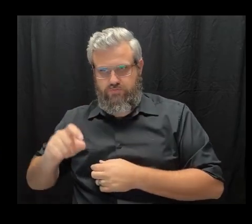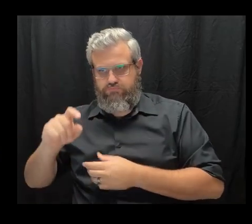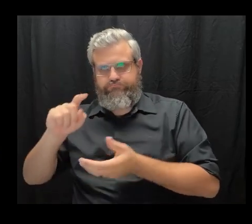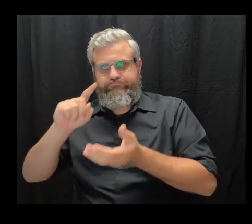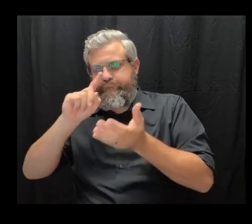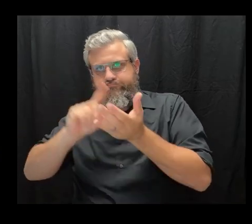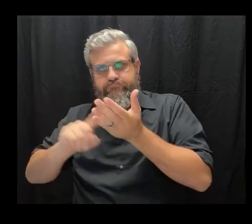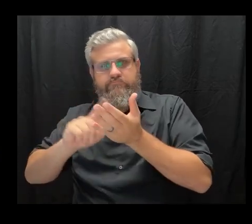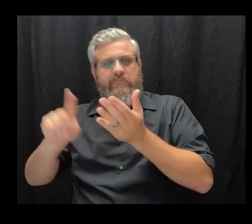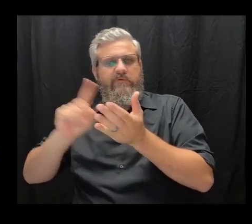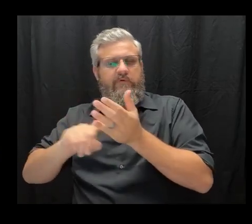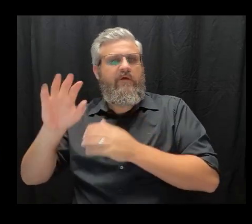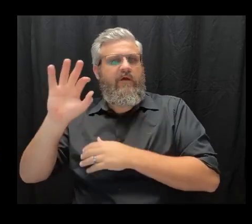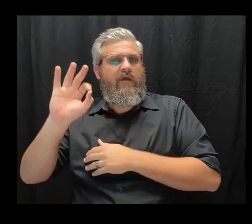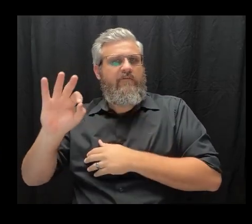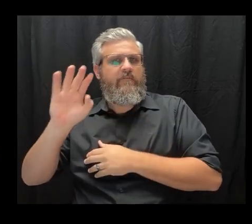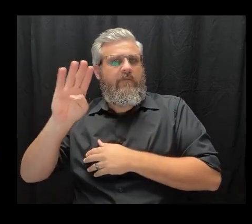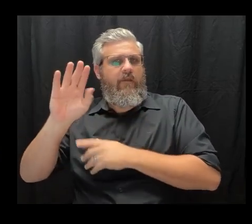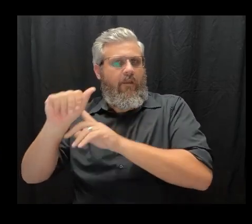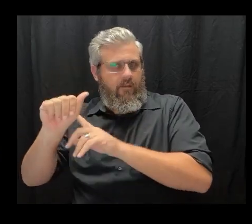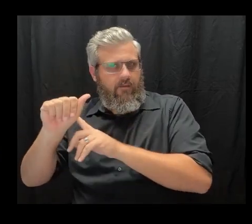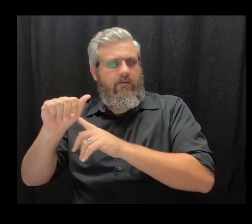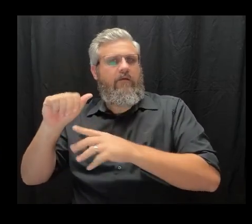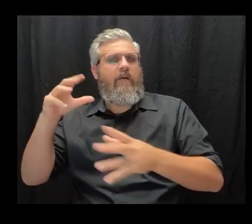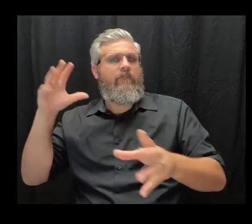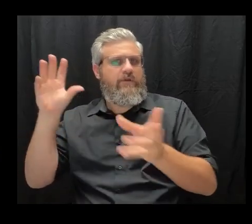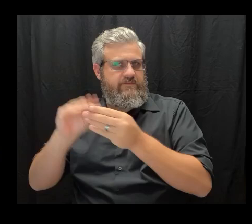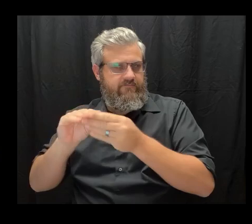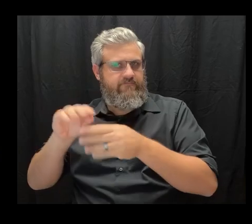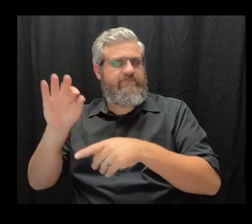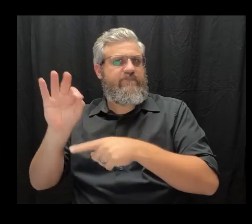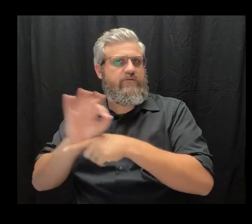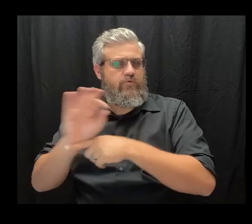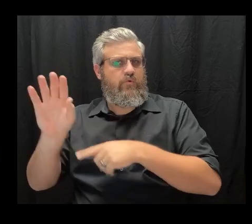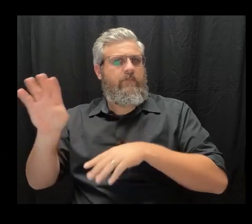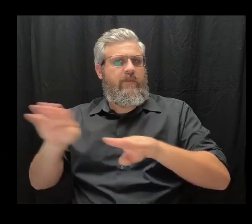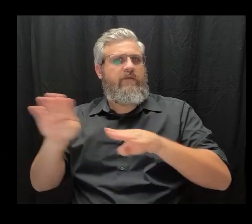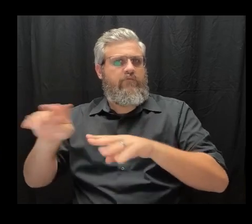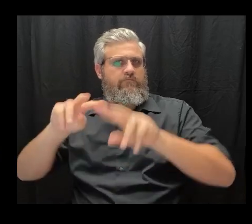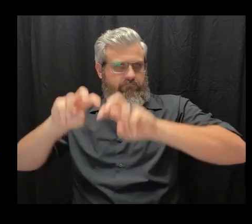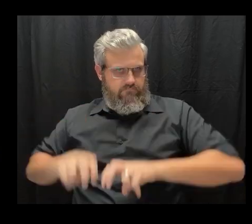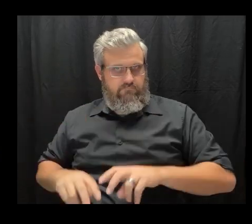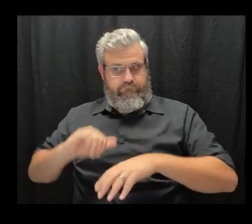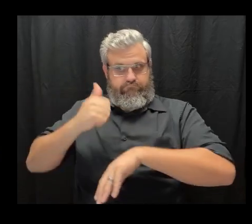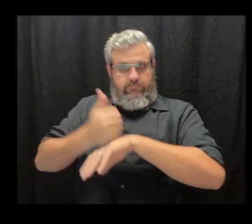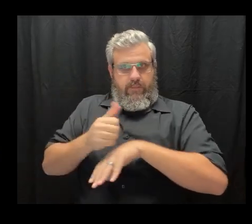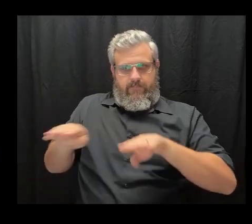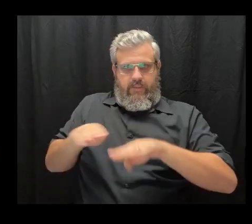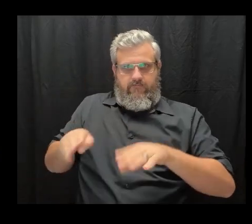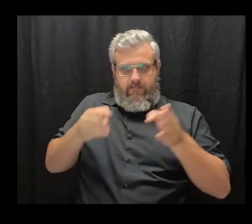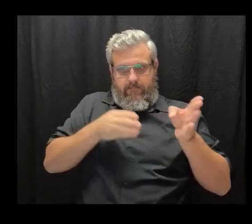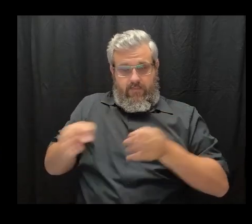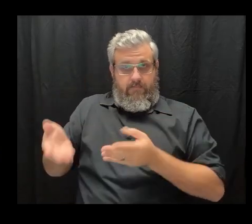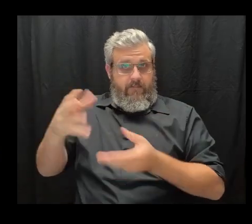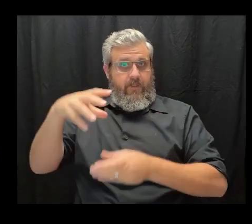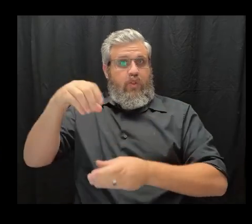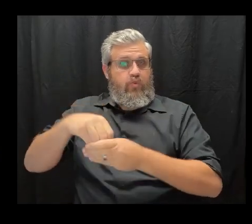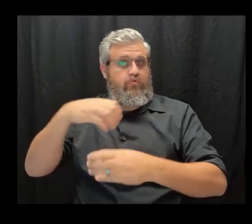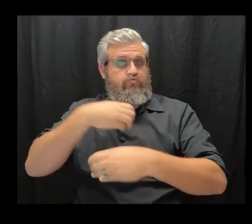assessments, or FBAs, and developing individualized behavior plans, which may include crisis management plans when